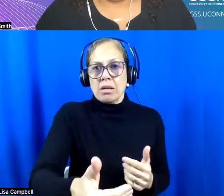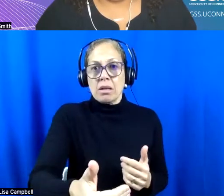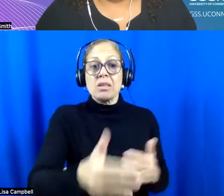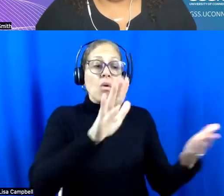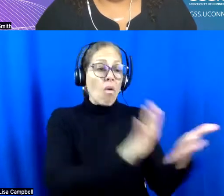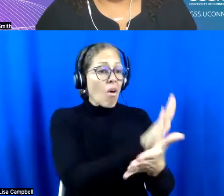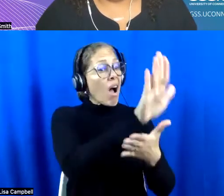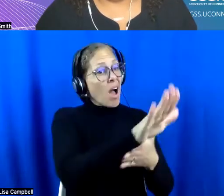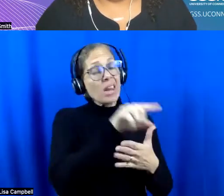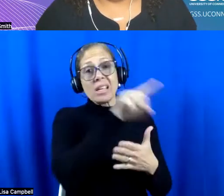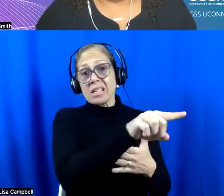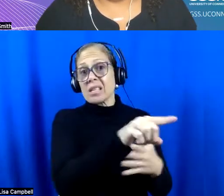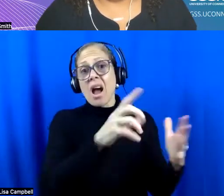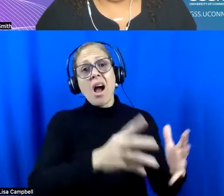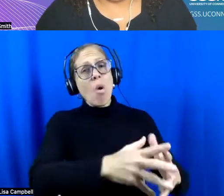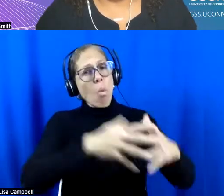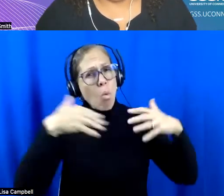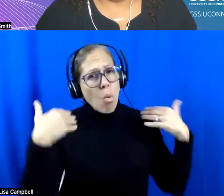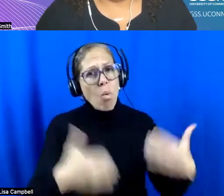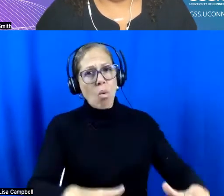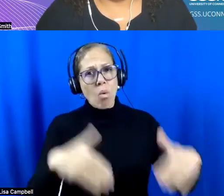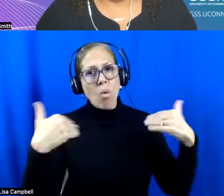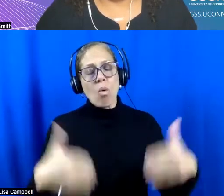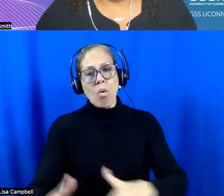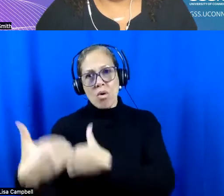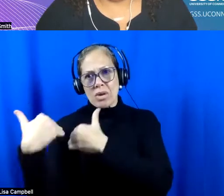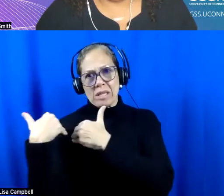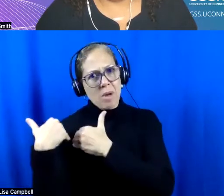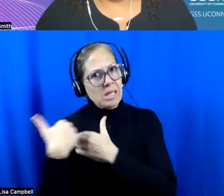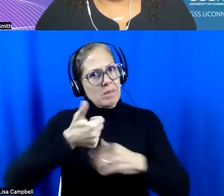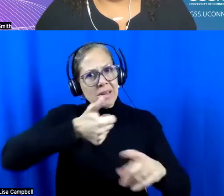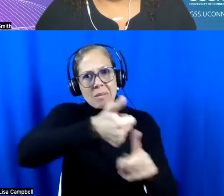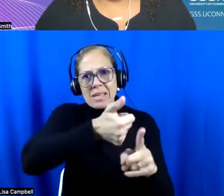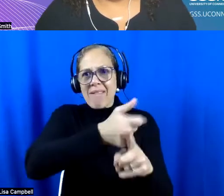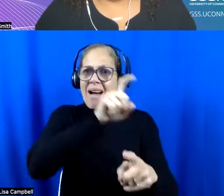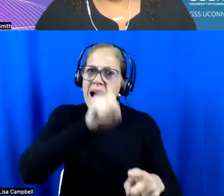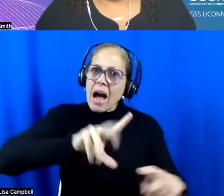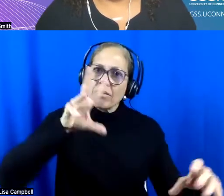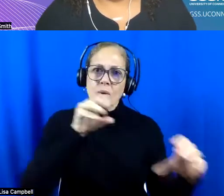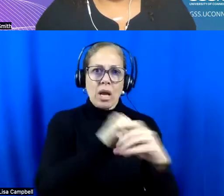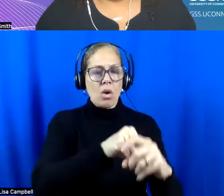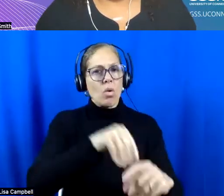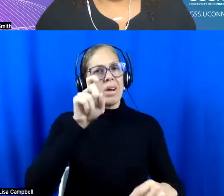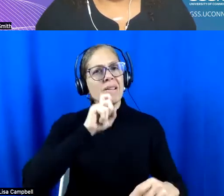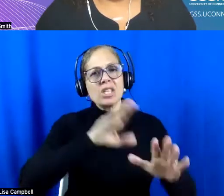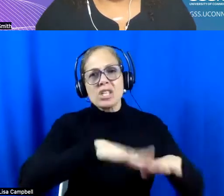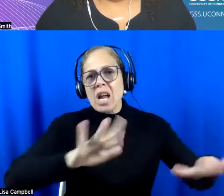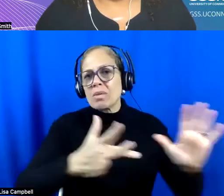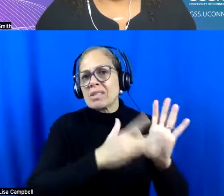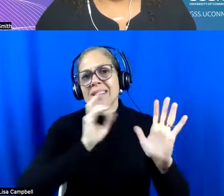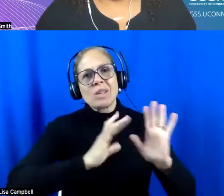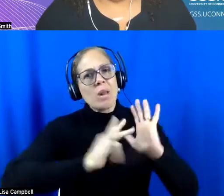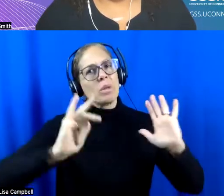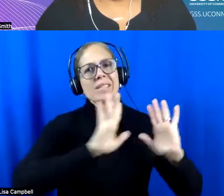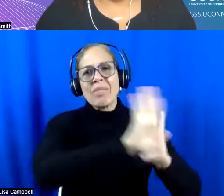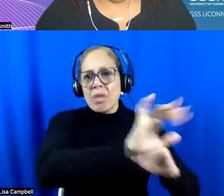learning have a tremendous responsibility to incorporate and include childhood sexual abuse in all of their